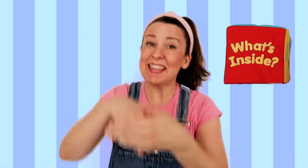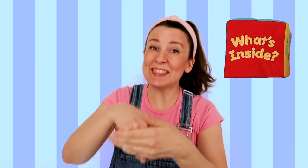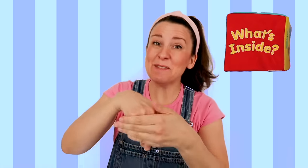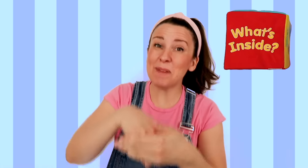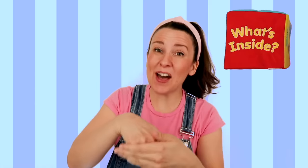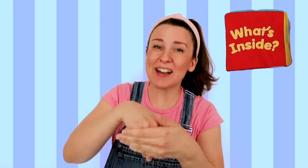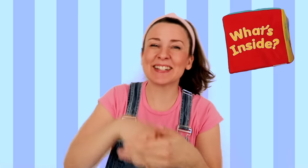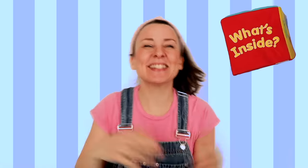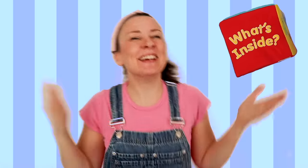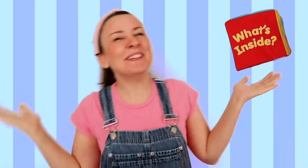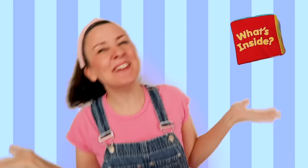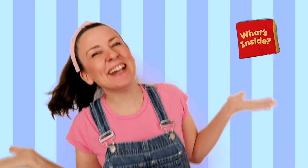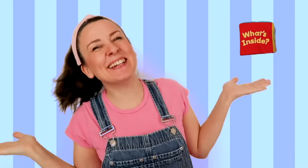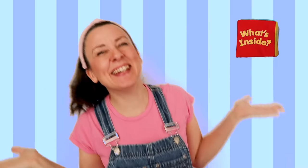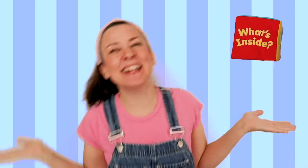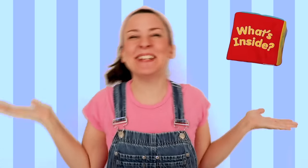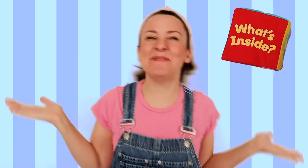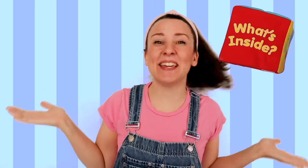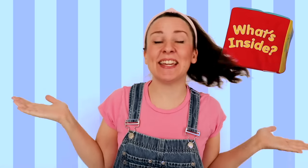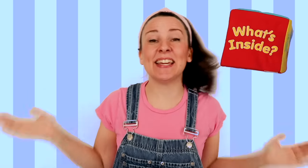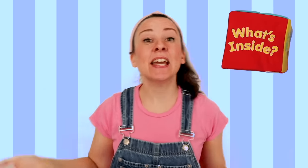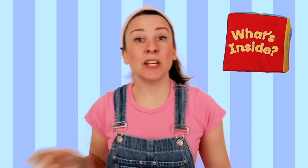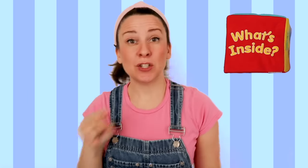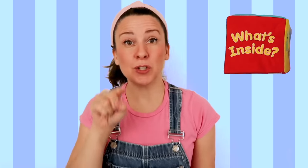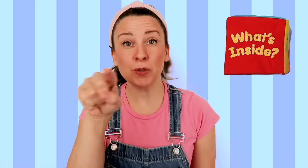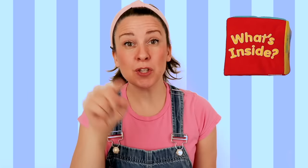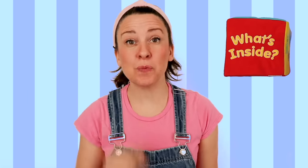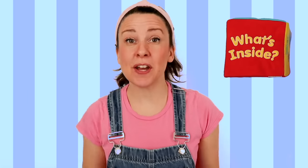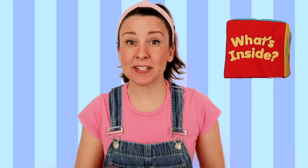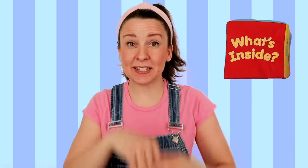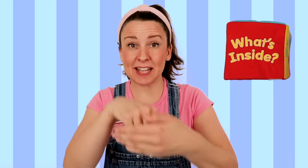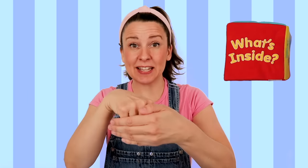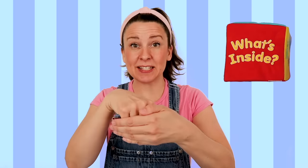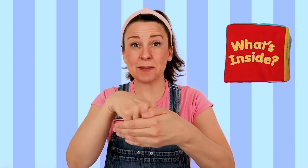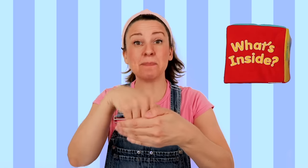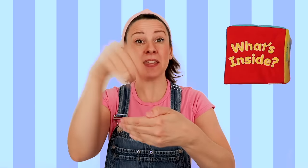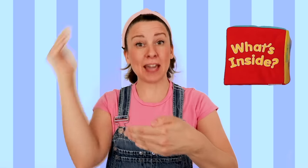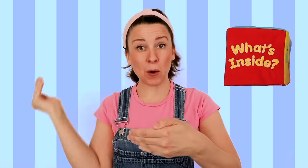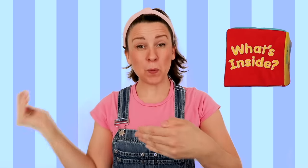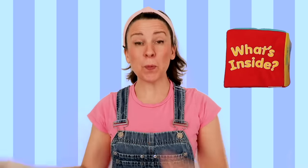What's in the box? What could it be? Do you want to